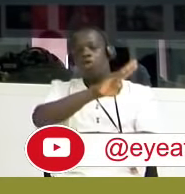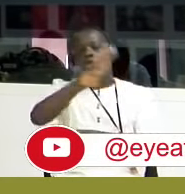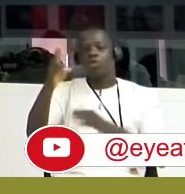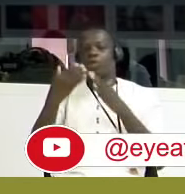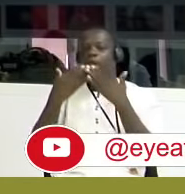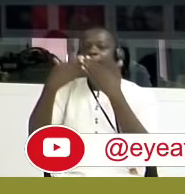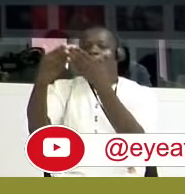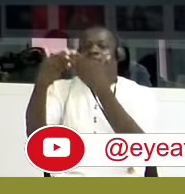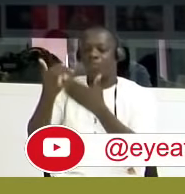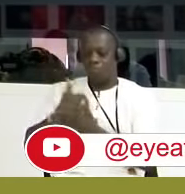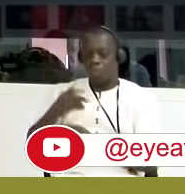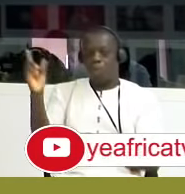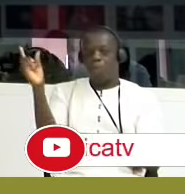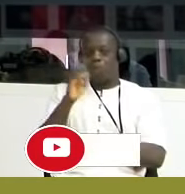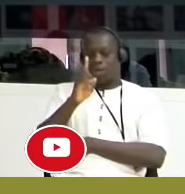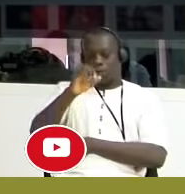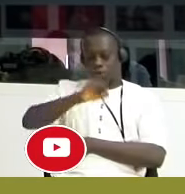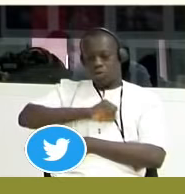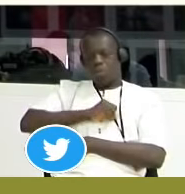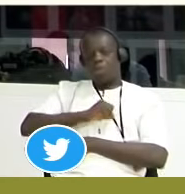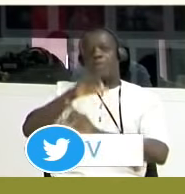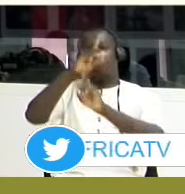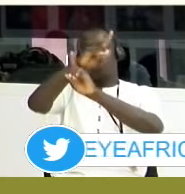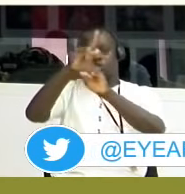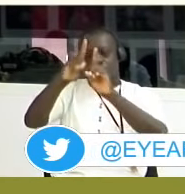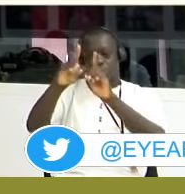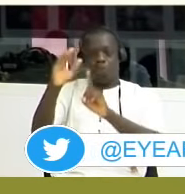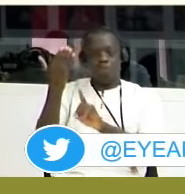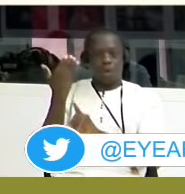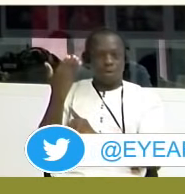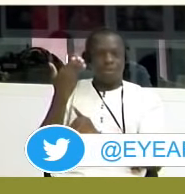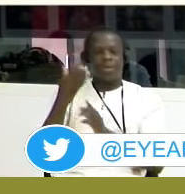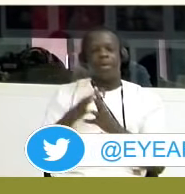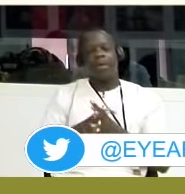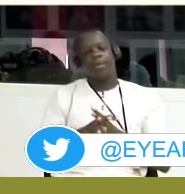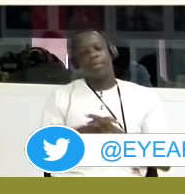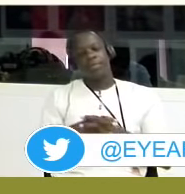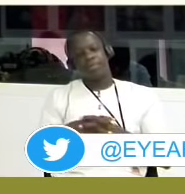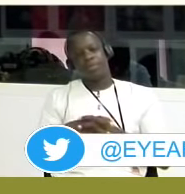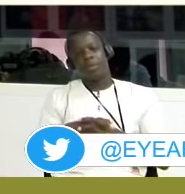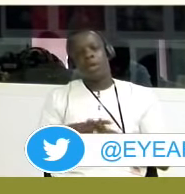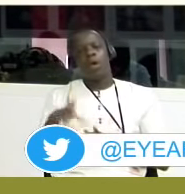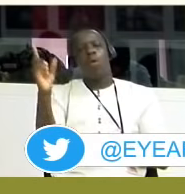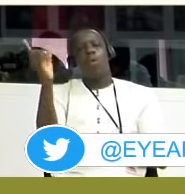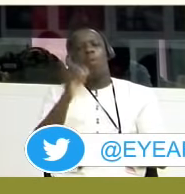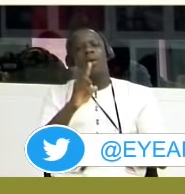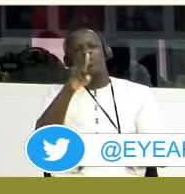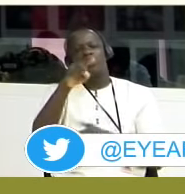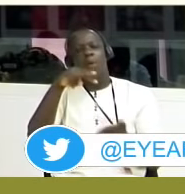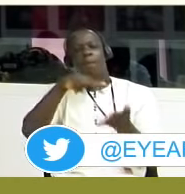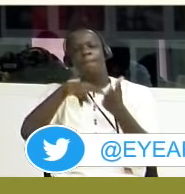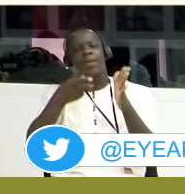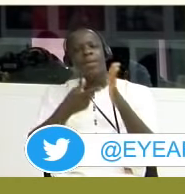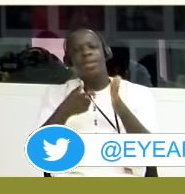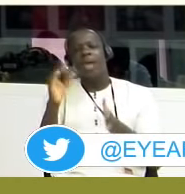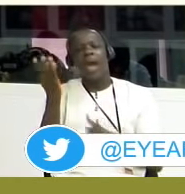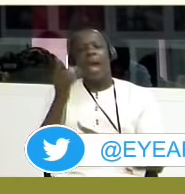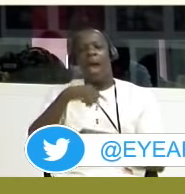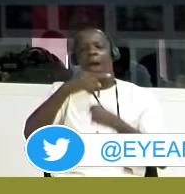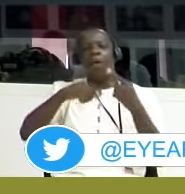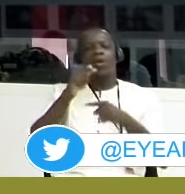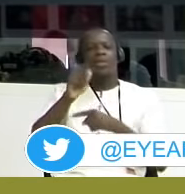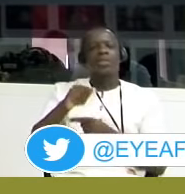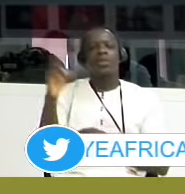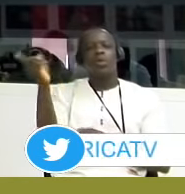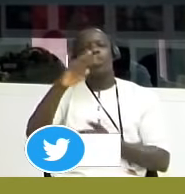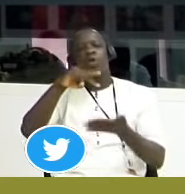well. But it is my submission. It is my submission. What do you mean by that? Because we need to understand what you're